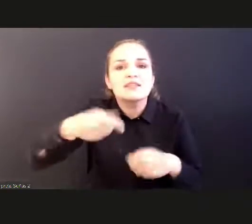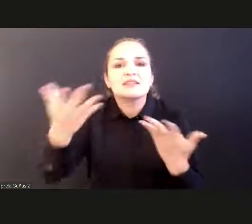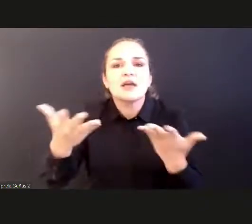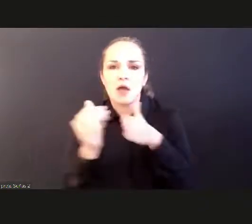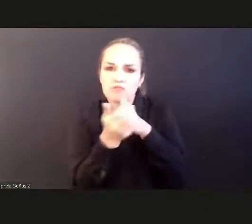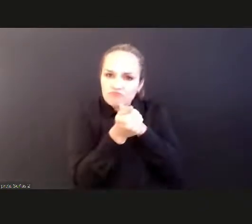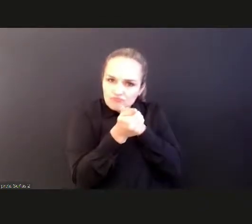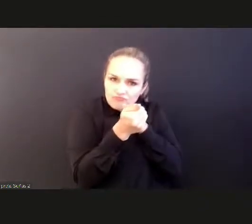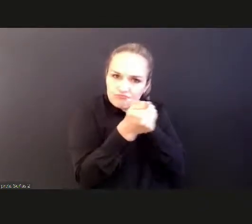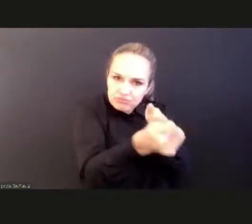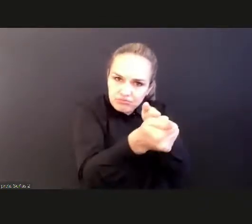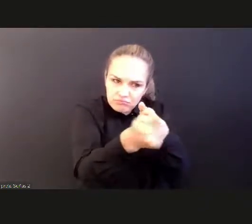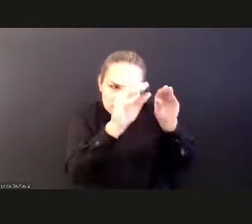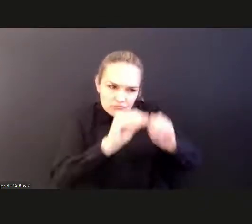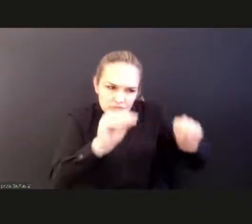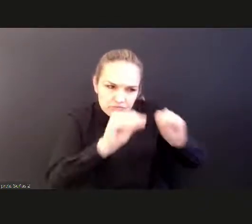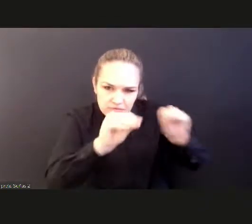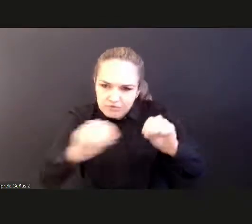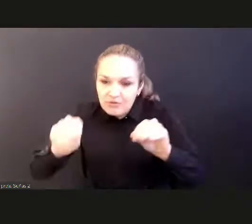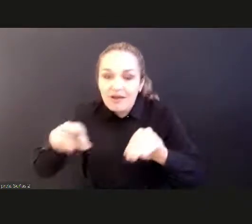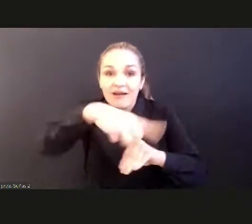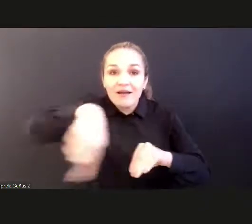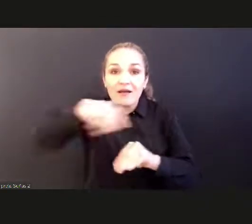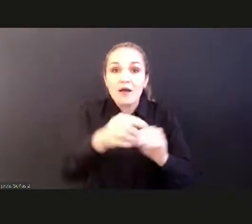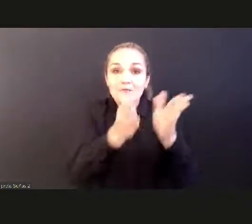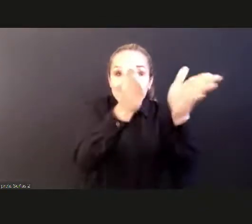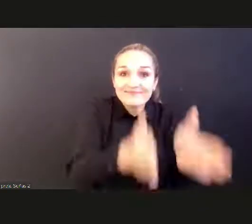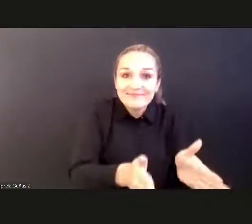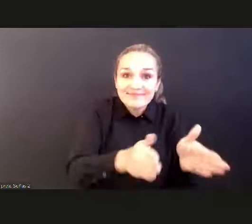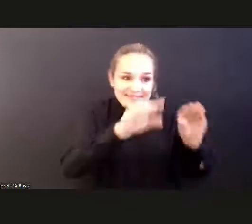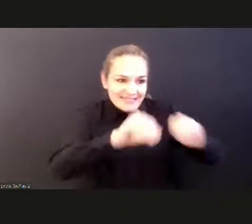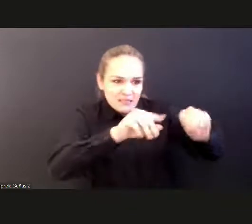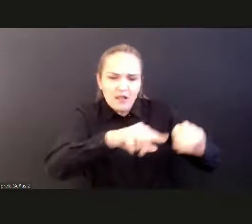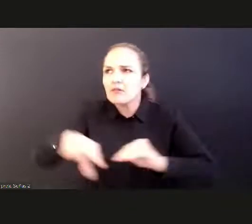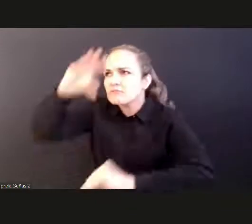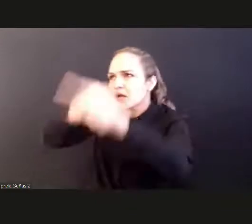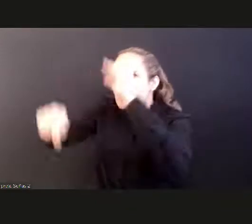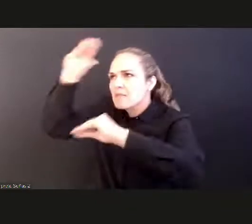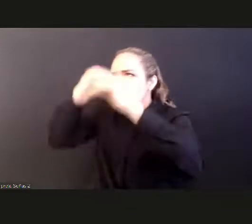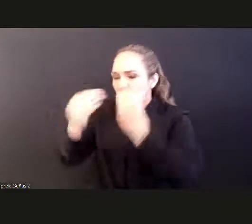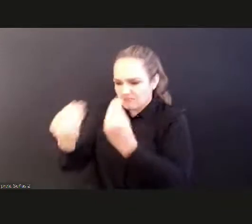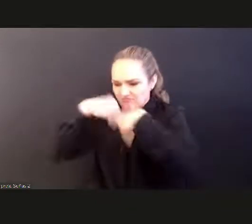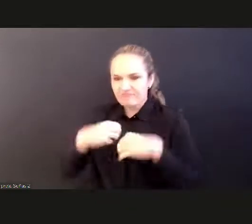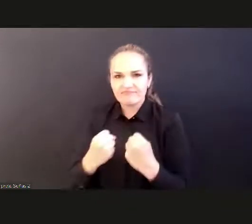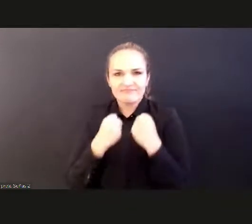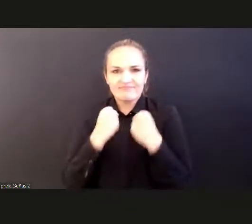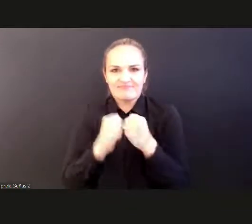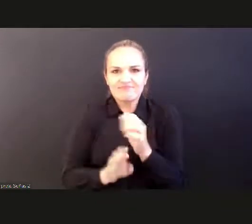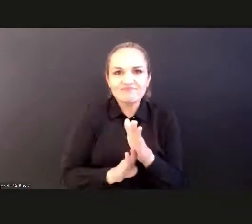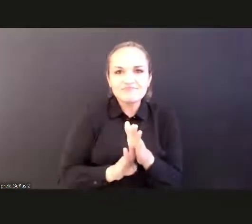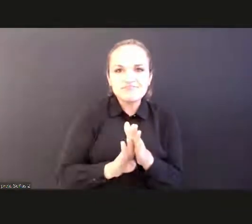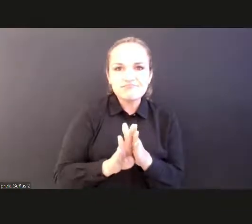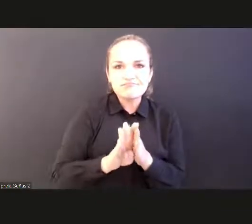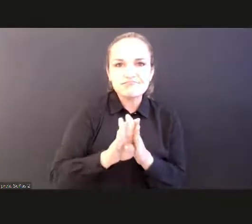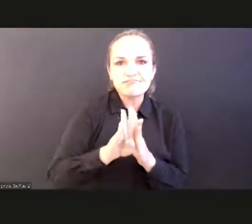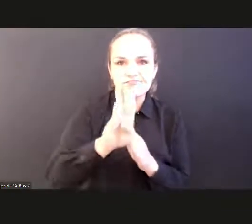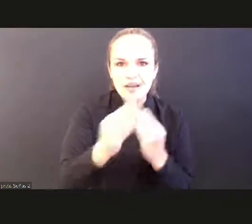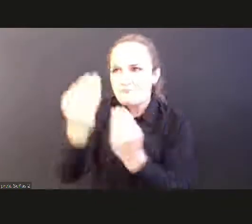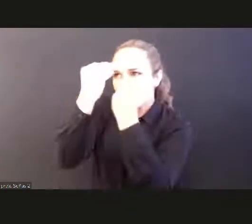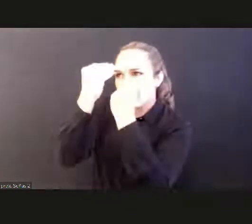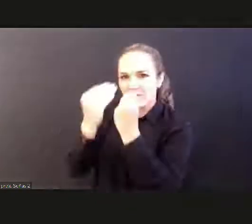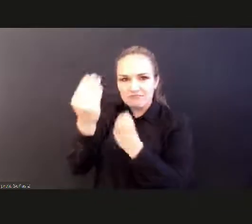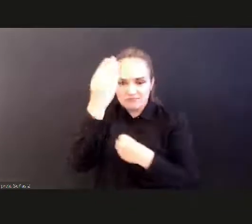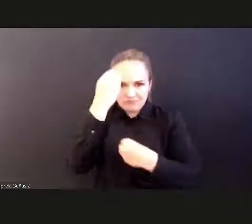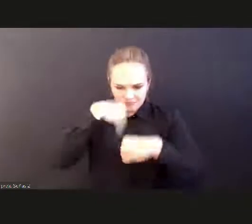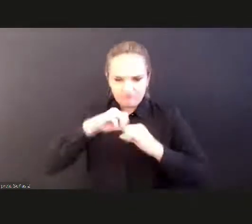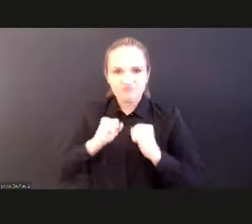our students how to contribute to the development agenda of the world they inhabit. Research that